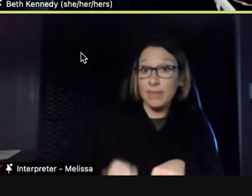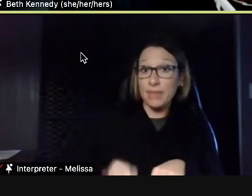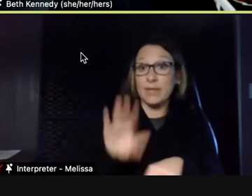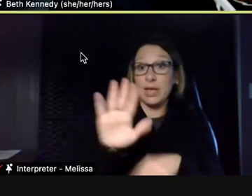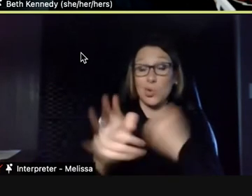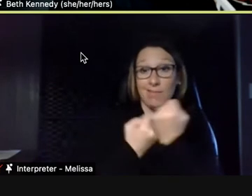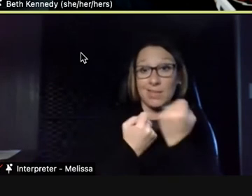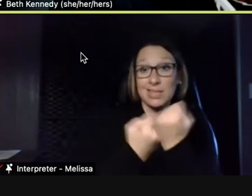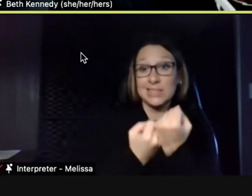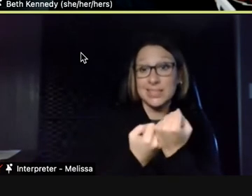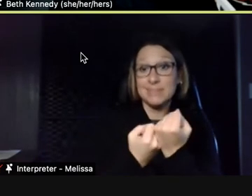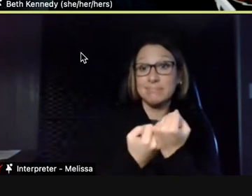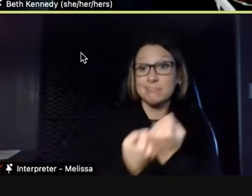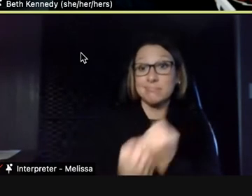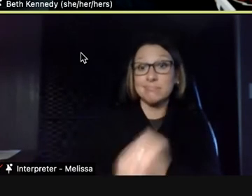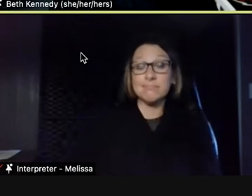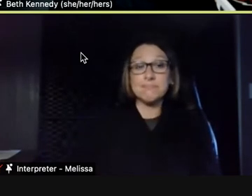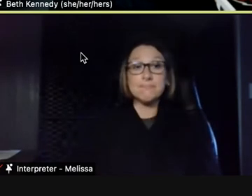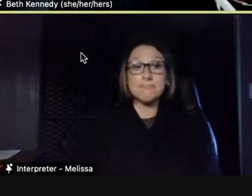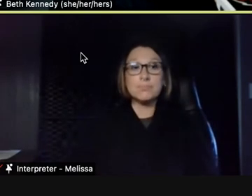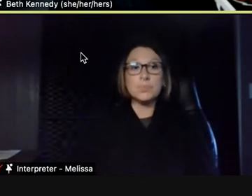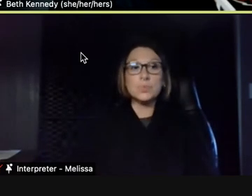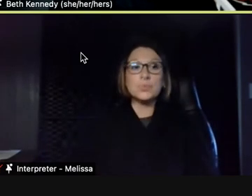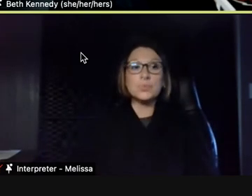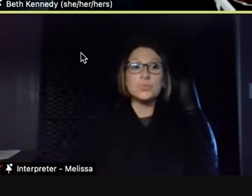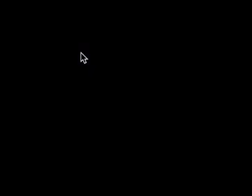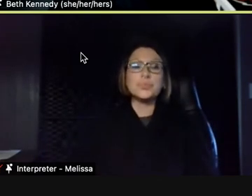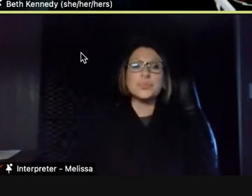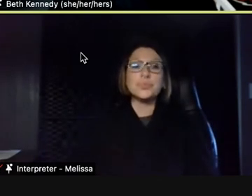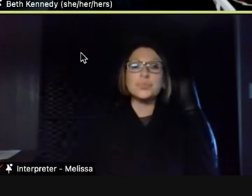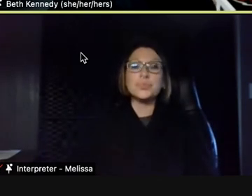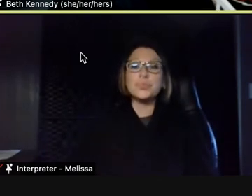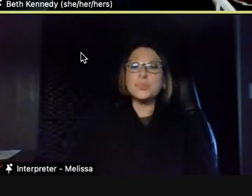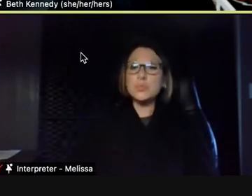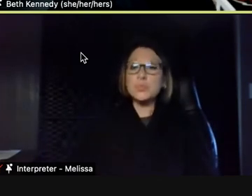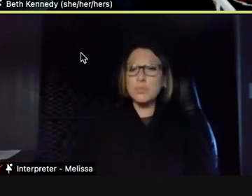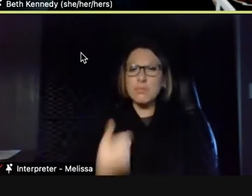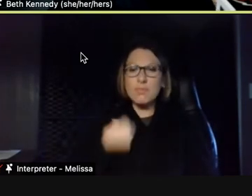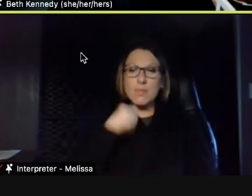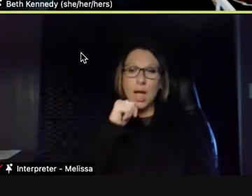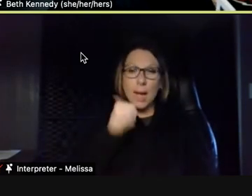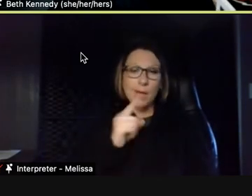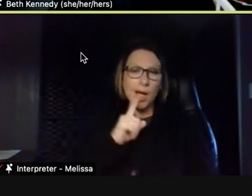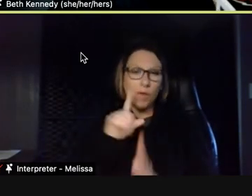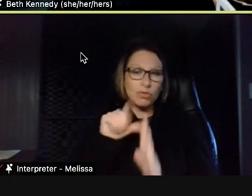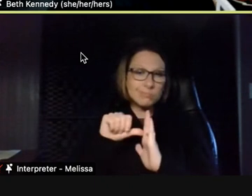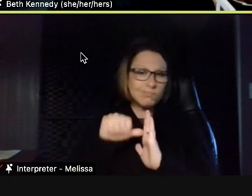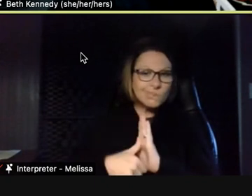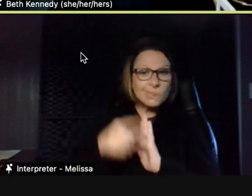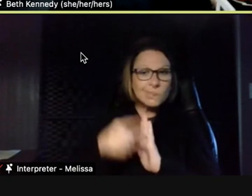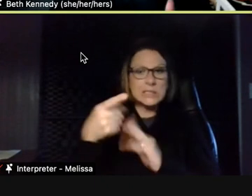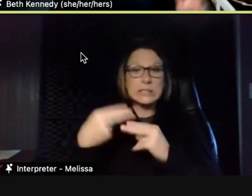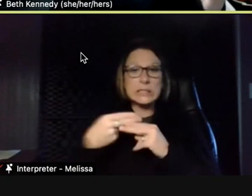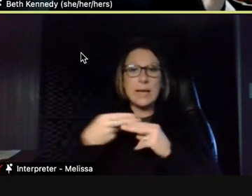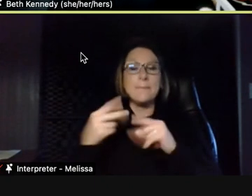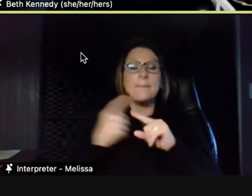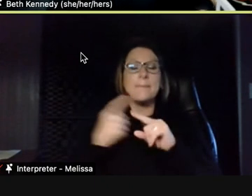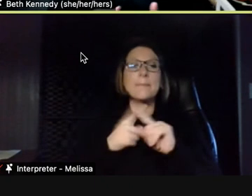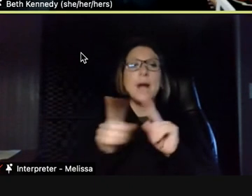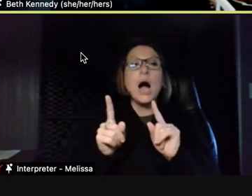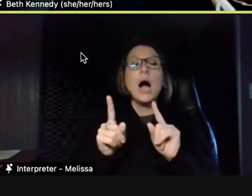efforts. So I won't spend a ton of time on this slide, but I do want you